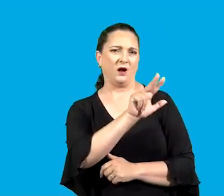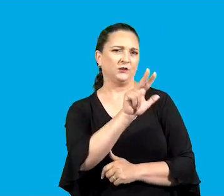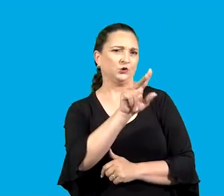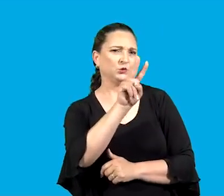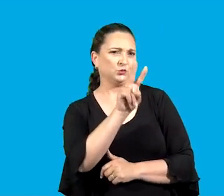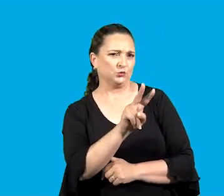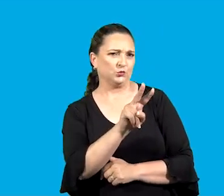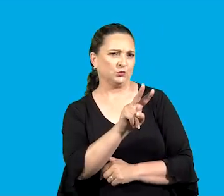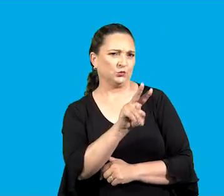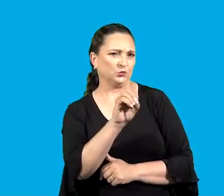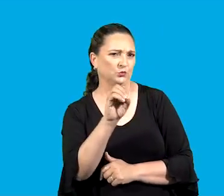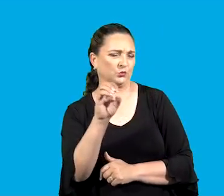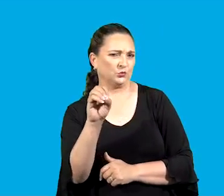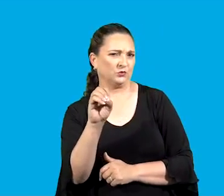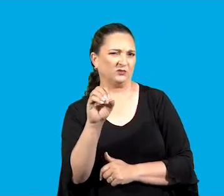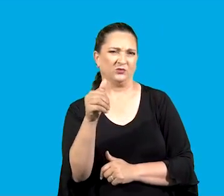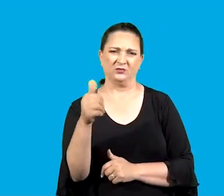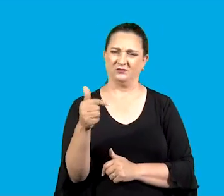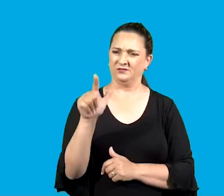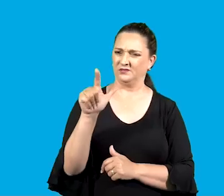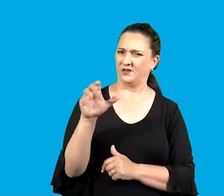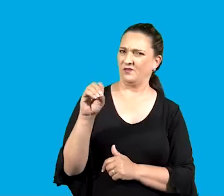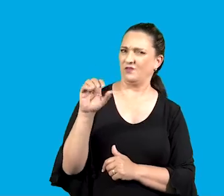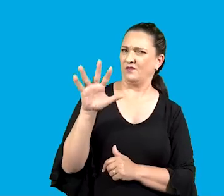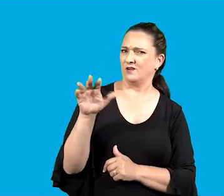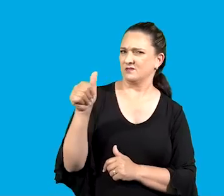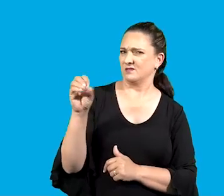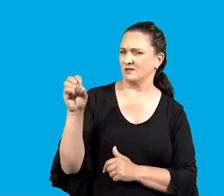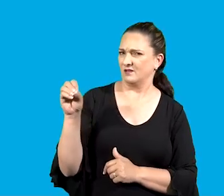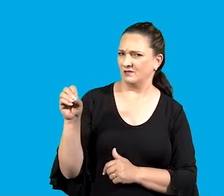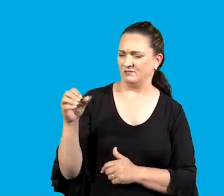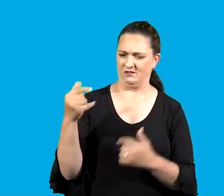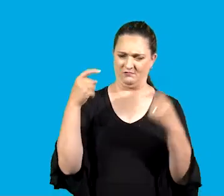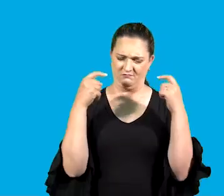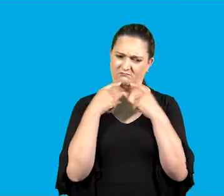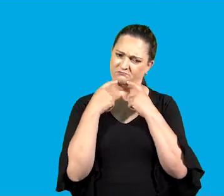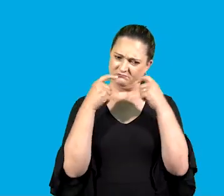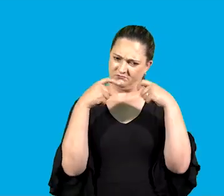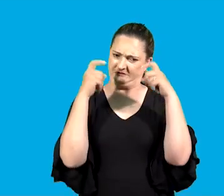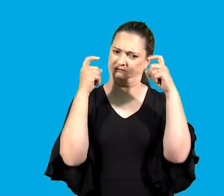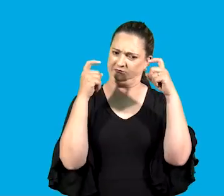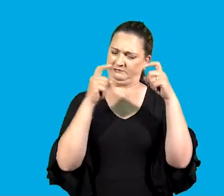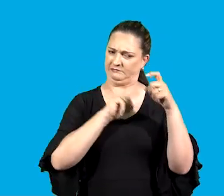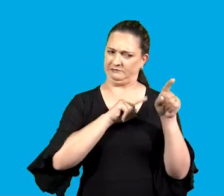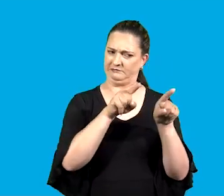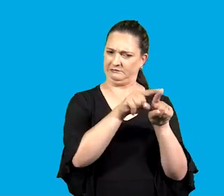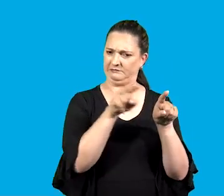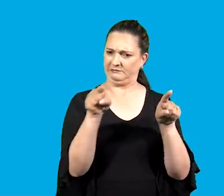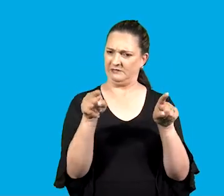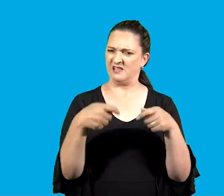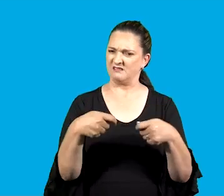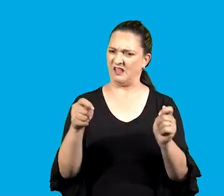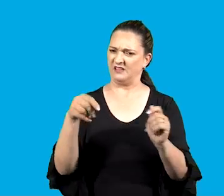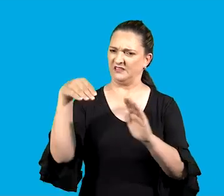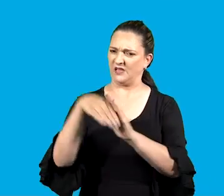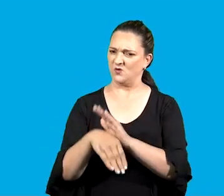882 to 705, 600, that now begins to raise eyebrows to say the advertising remained the same, but